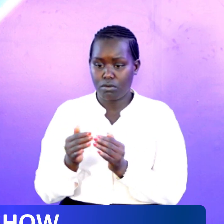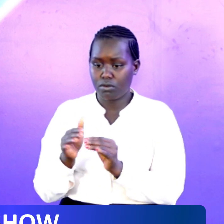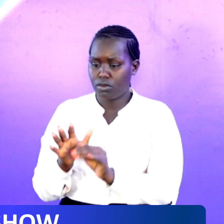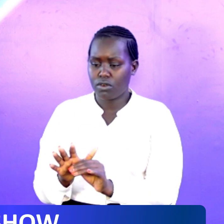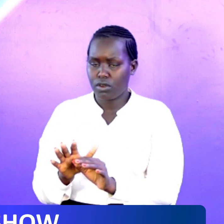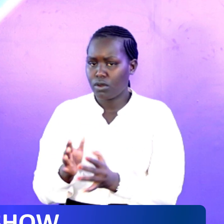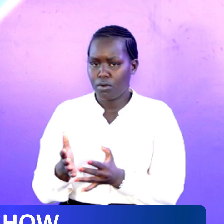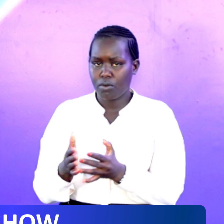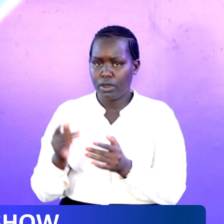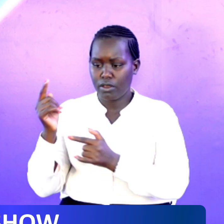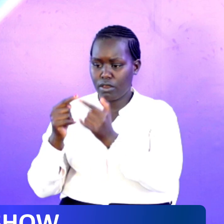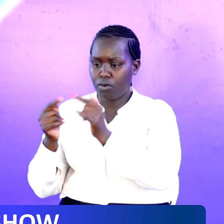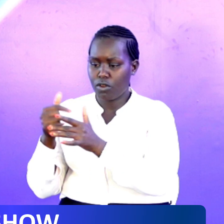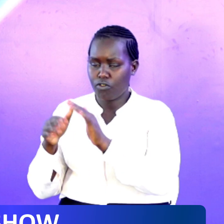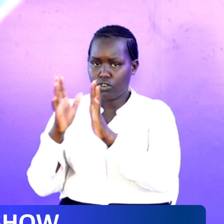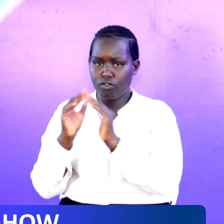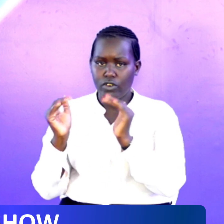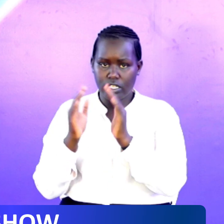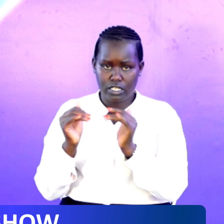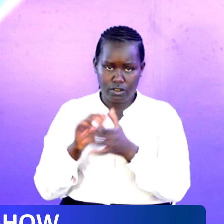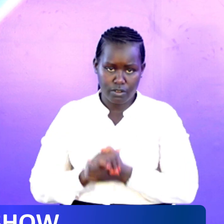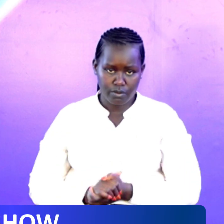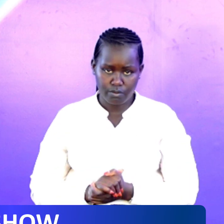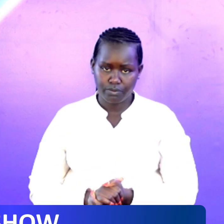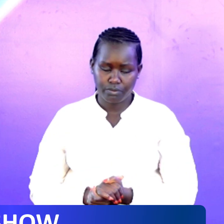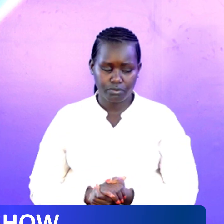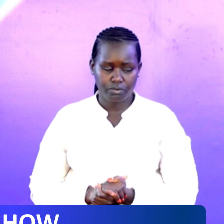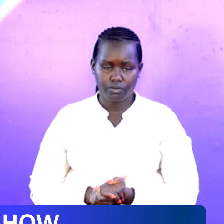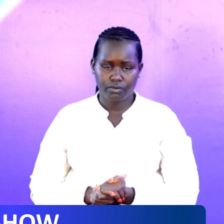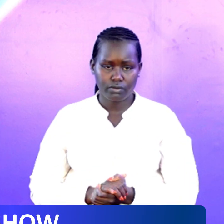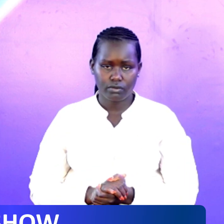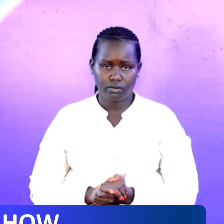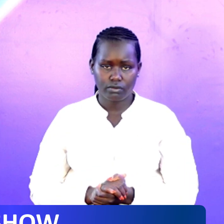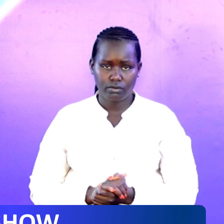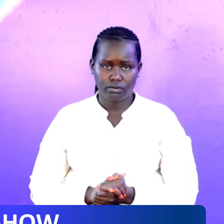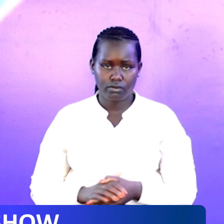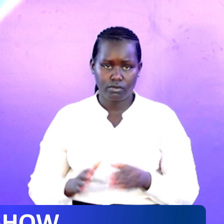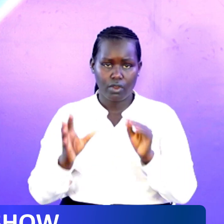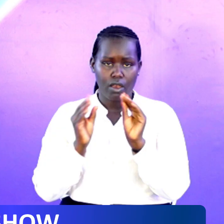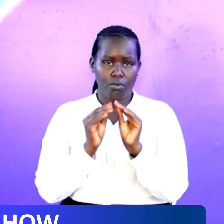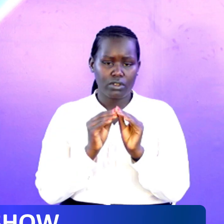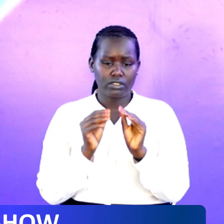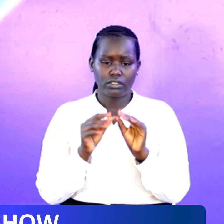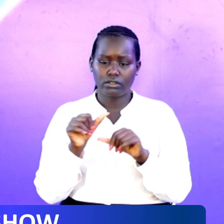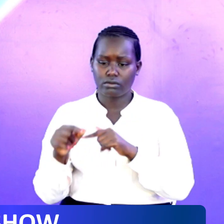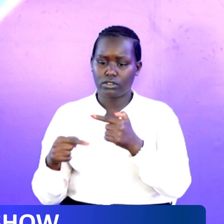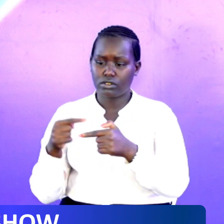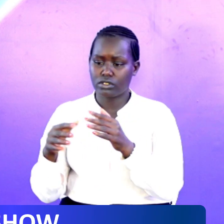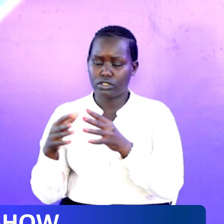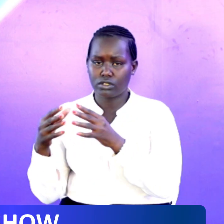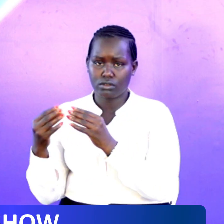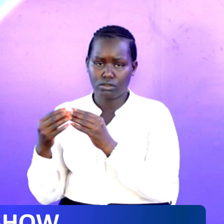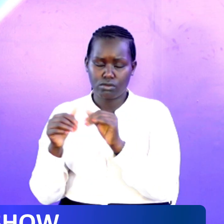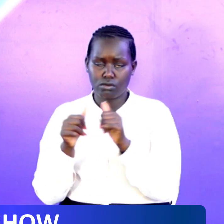win of Arsenal. Oh yeah, that one is obvious. So, by the way, the meeting went well. We met with the bishop and the health